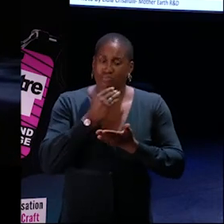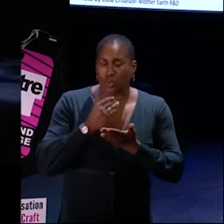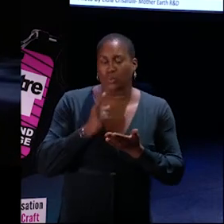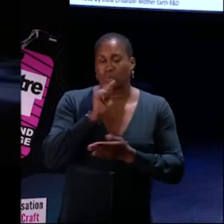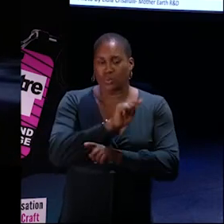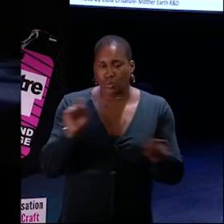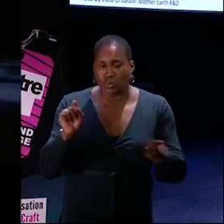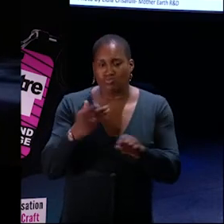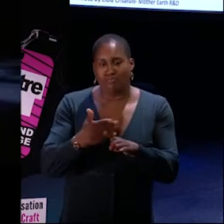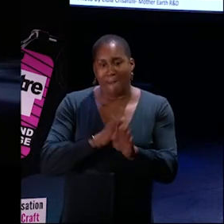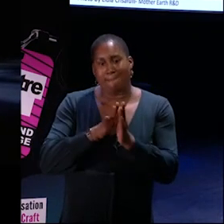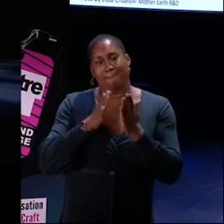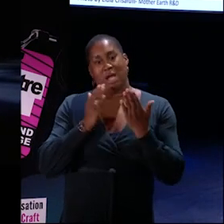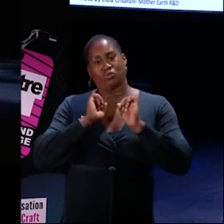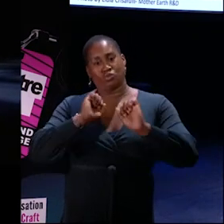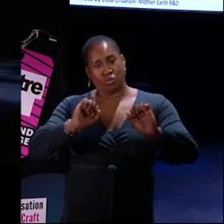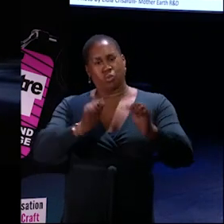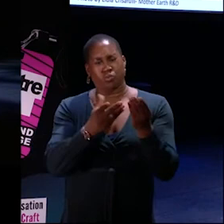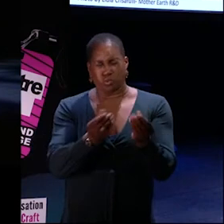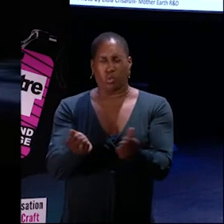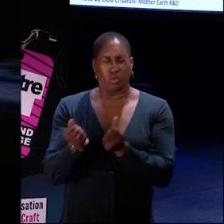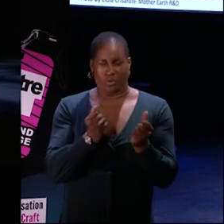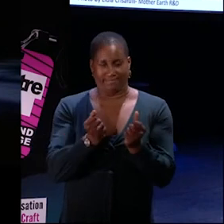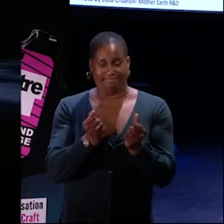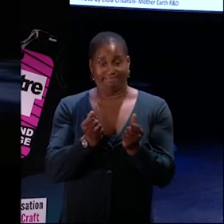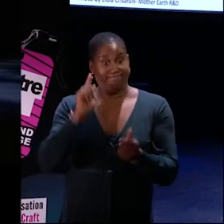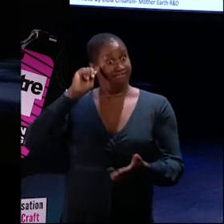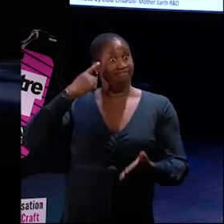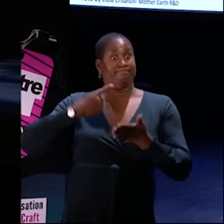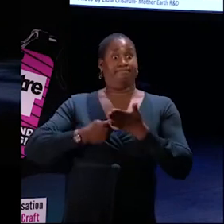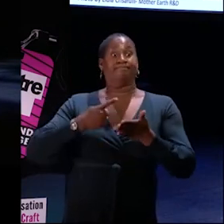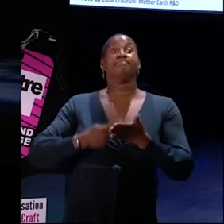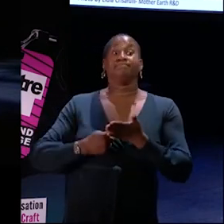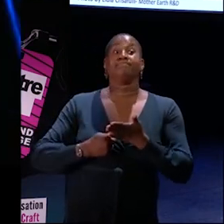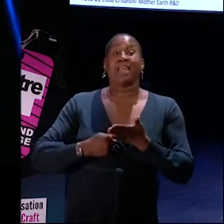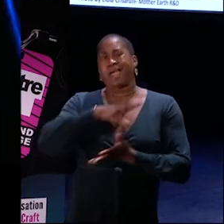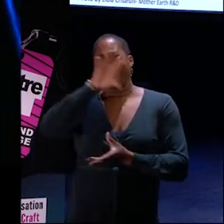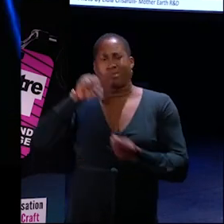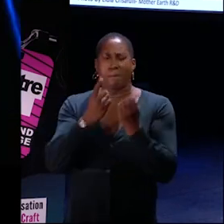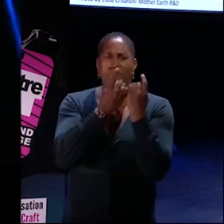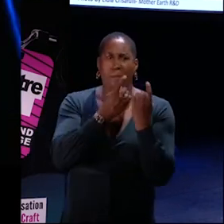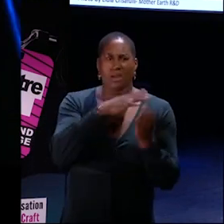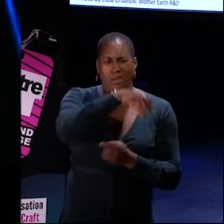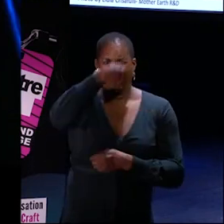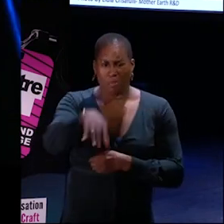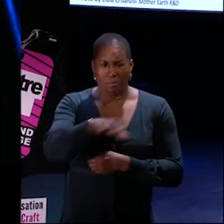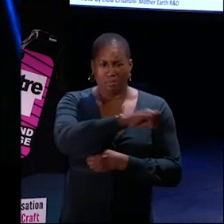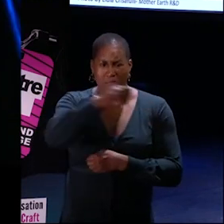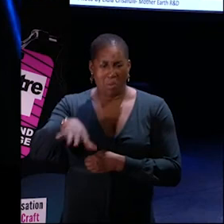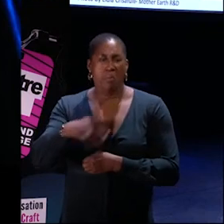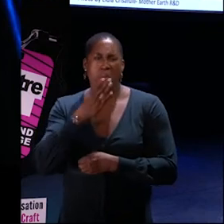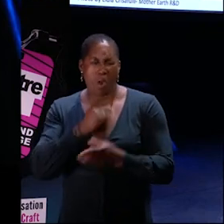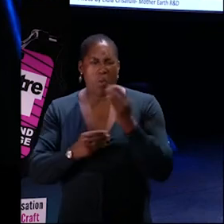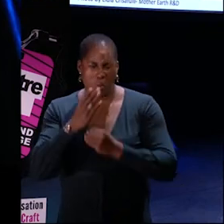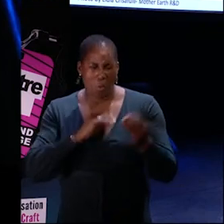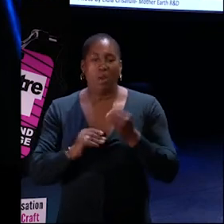We decided that everything that we put into the room was gonna have had a life before. And we also worked